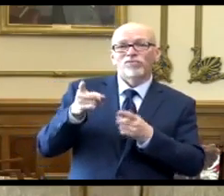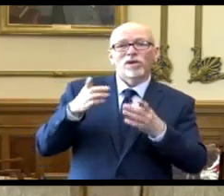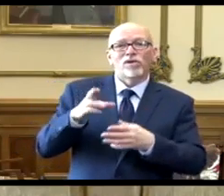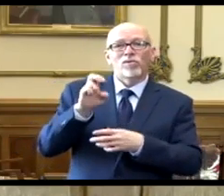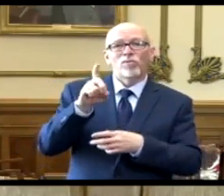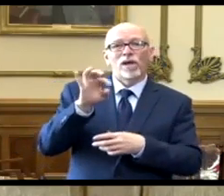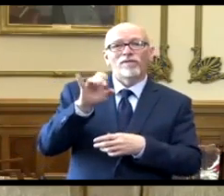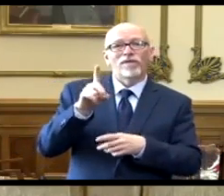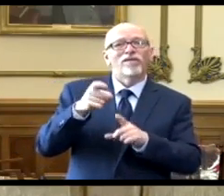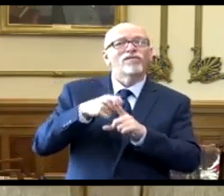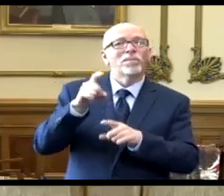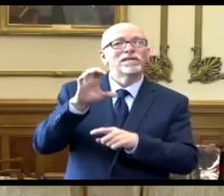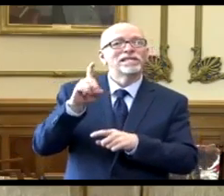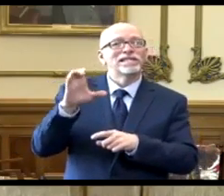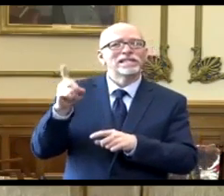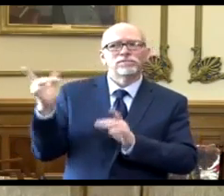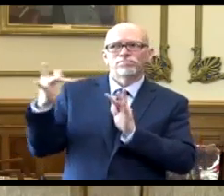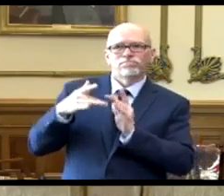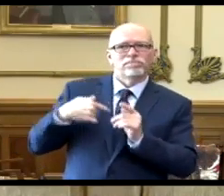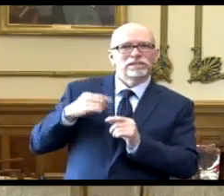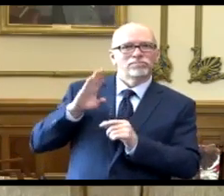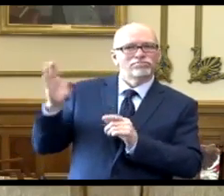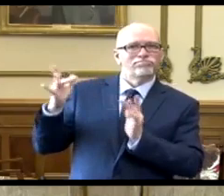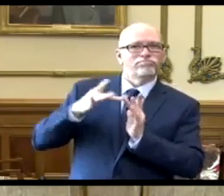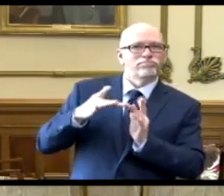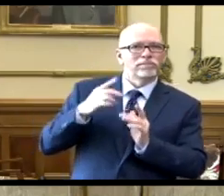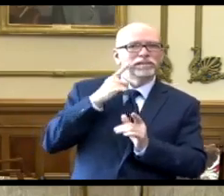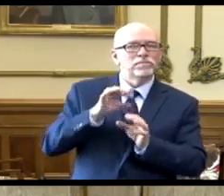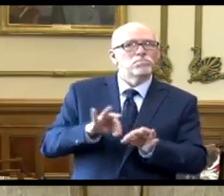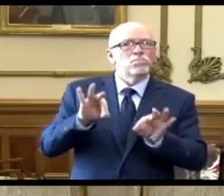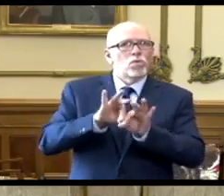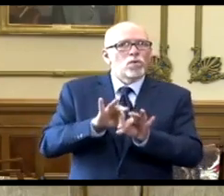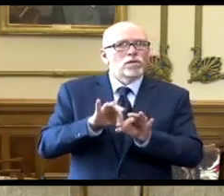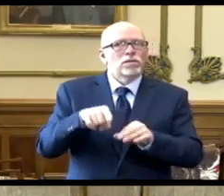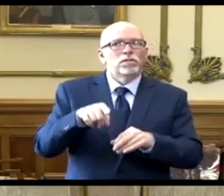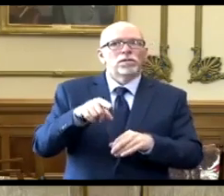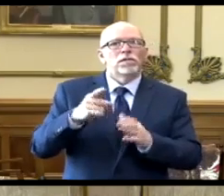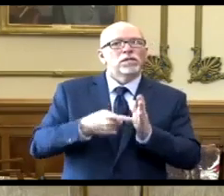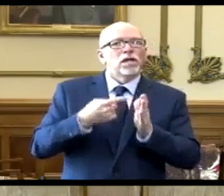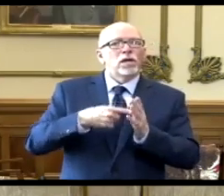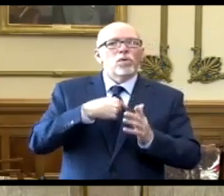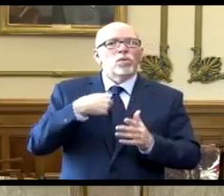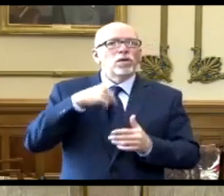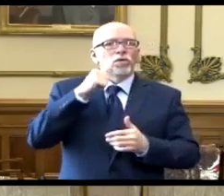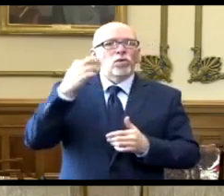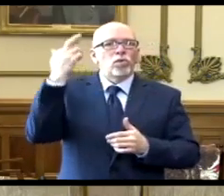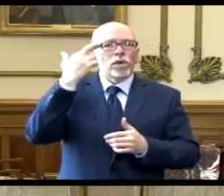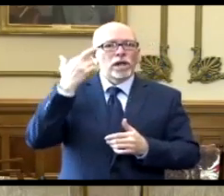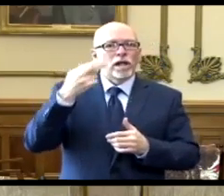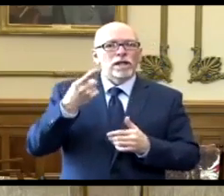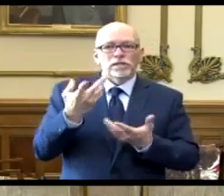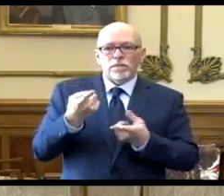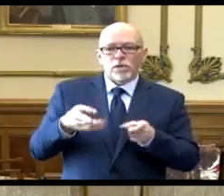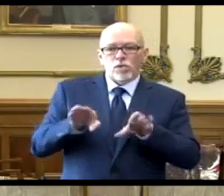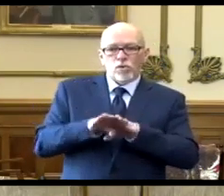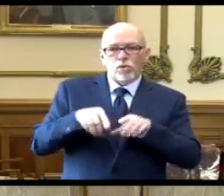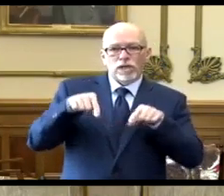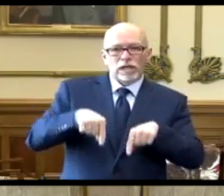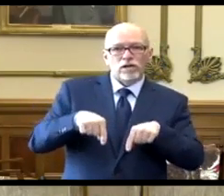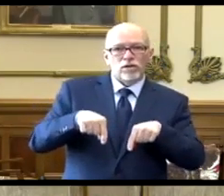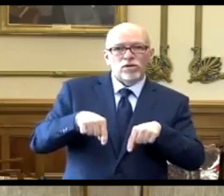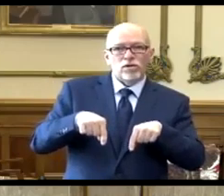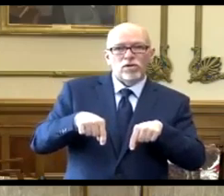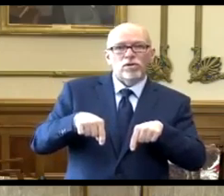the CDC directly reached out to me about the importance of this, stating that, you know, sometimes we don't realize when things close here that they were up to